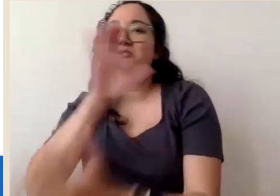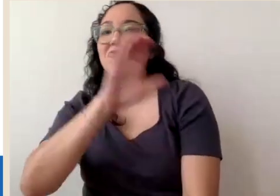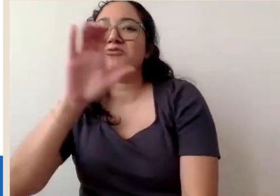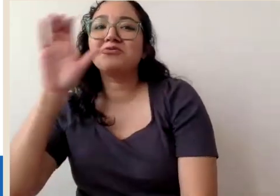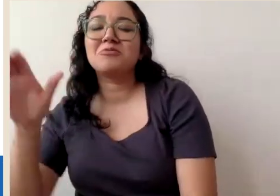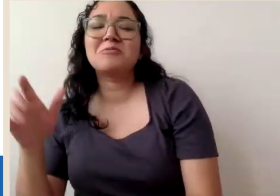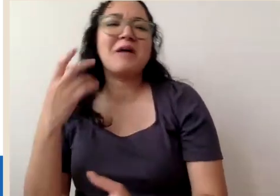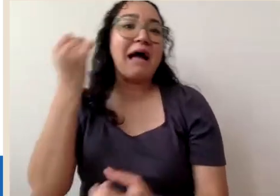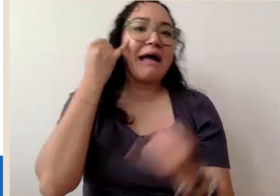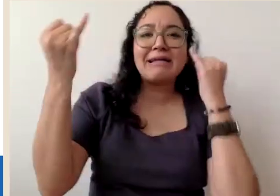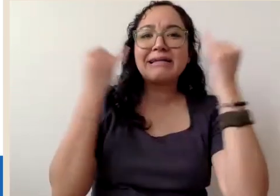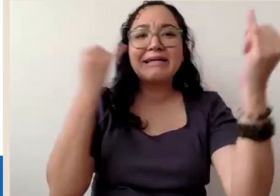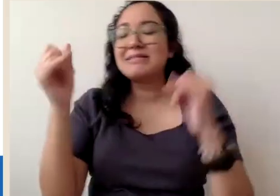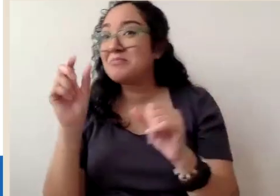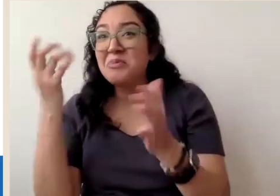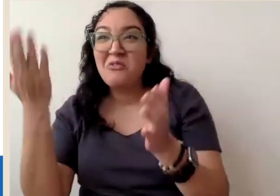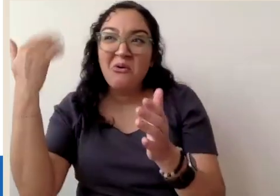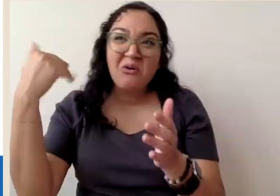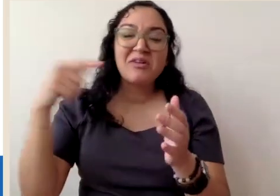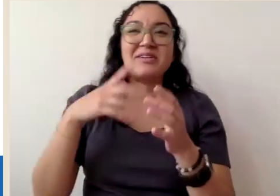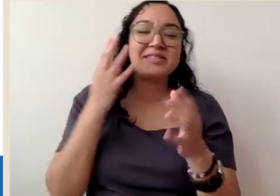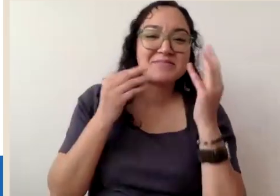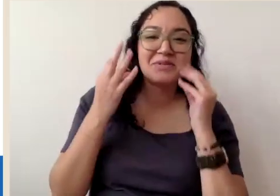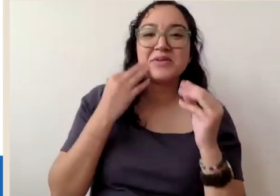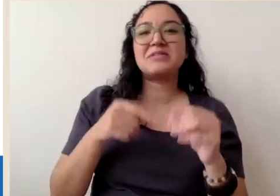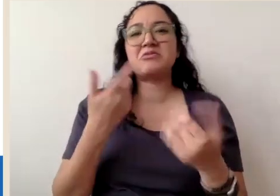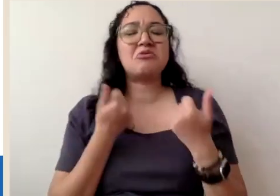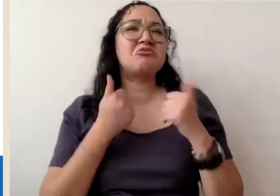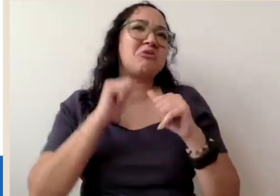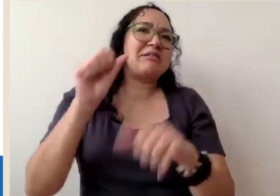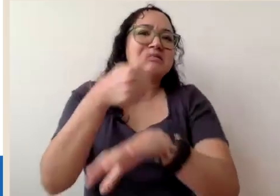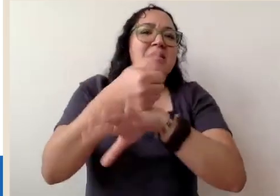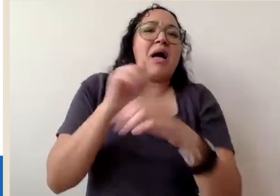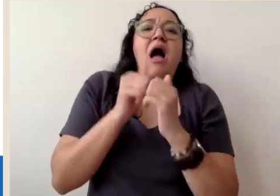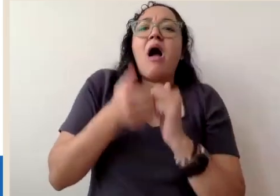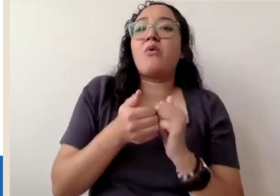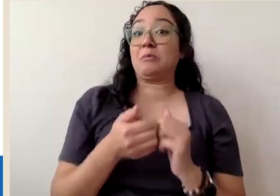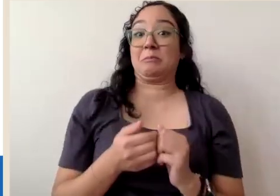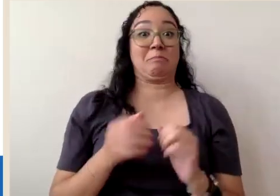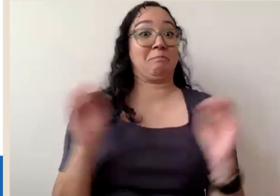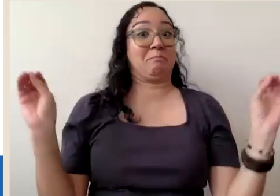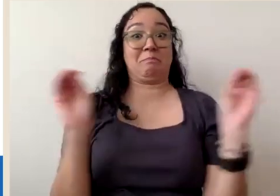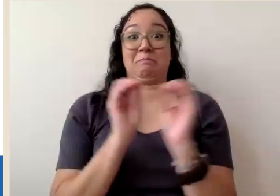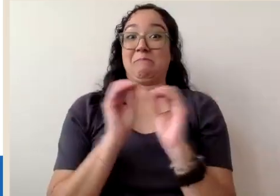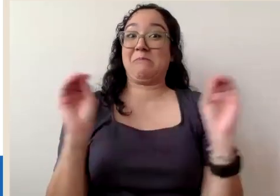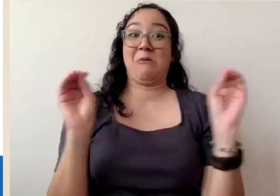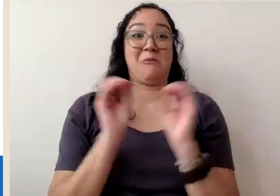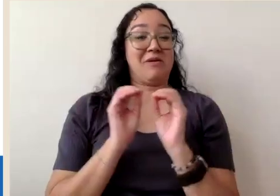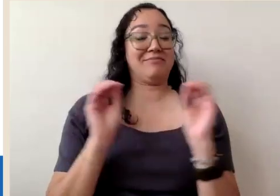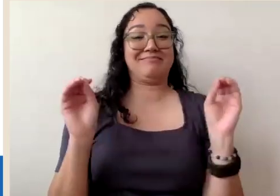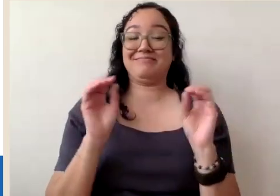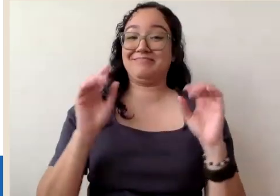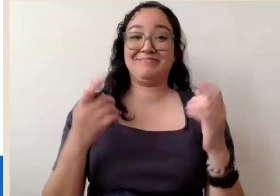get some ideas, see if anyone had done this before, see if there's something that I can build on to potentially do this. And nobody had done this. There was